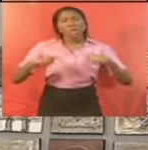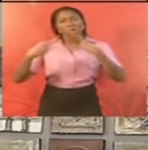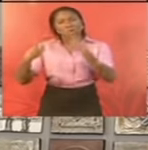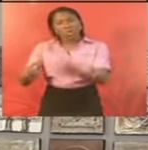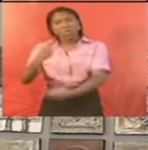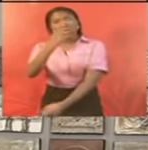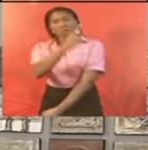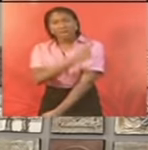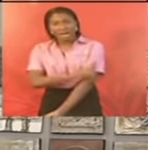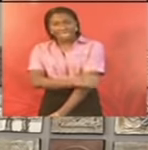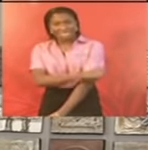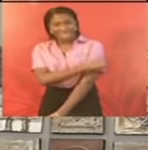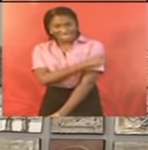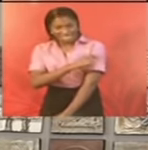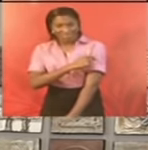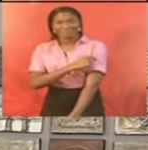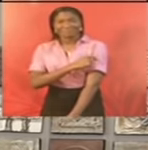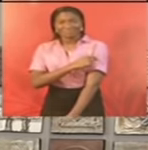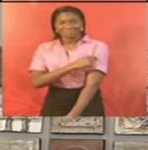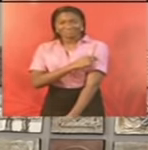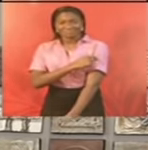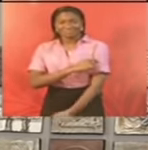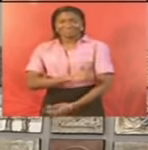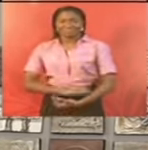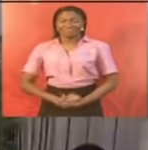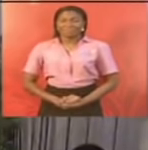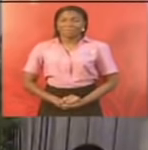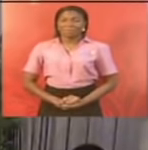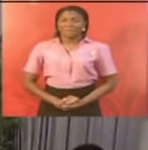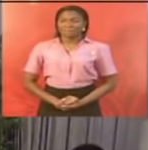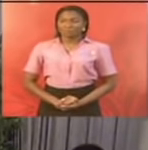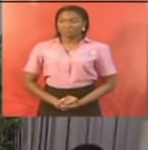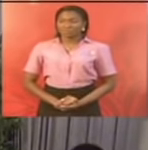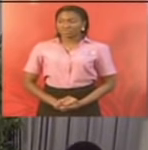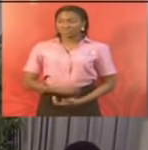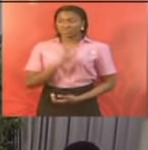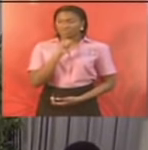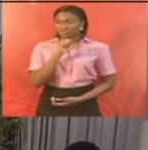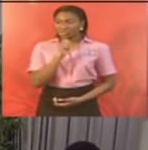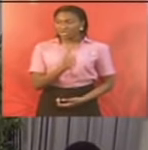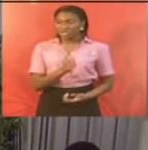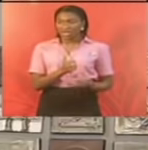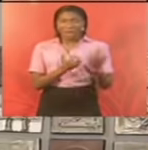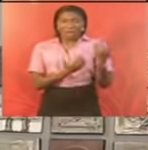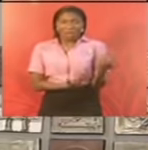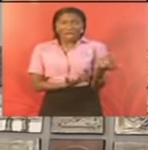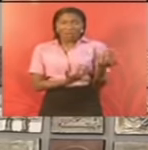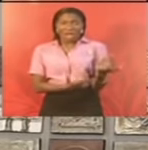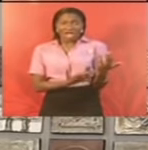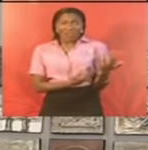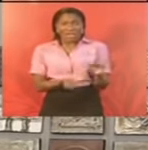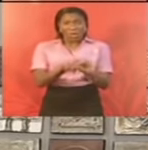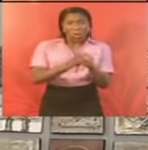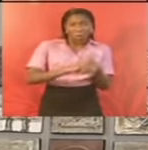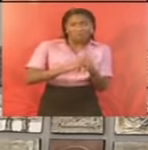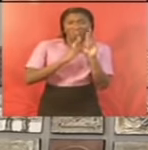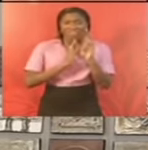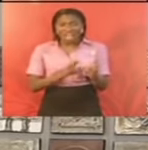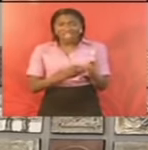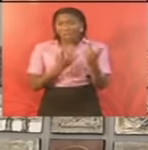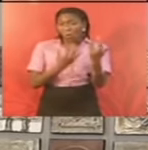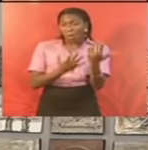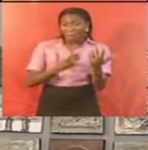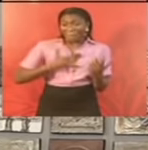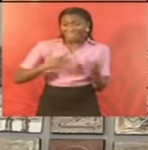be shunted to the correct part of the health system. So we're not awaiting a test result, and we're not awaiting severe illness.